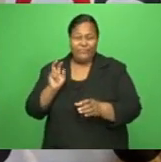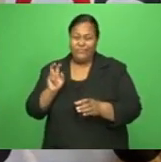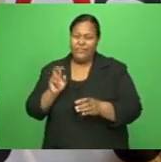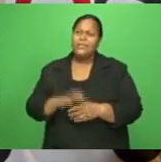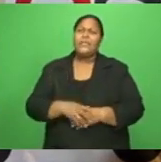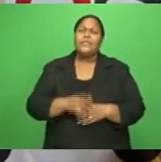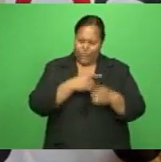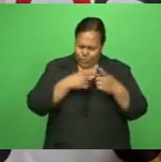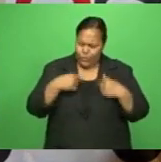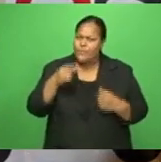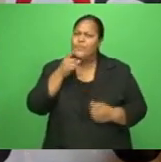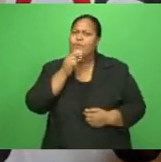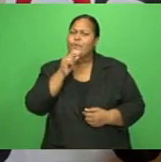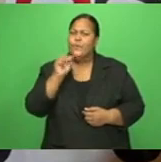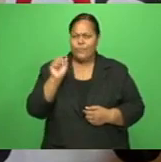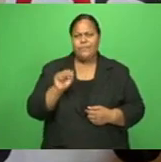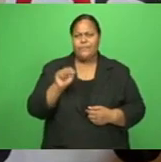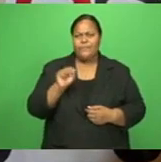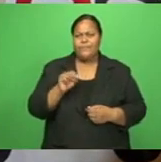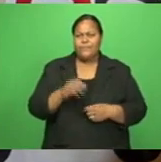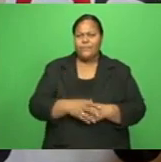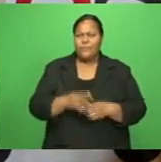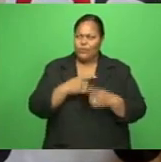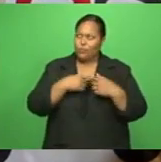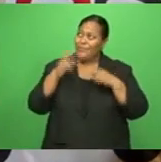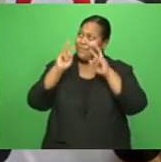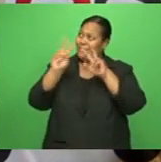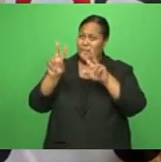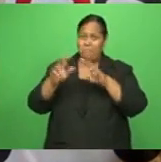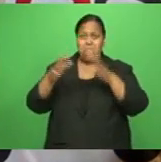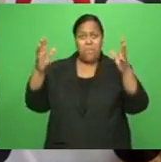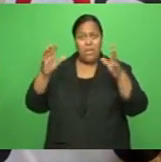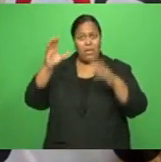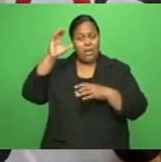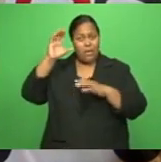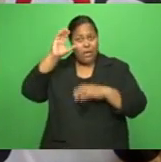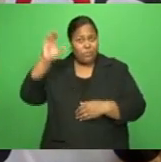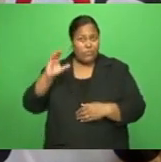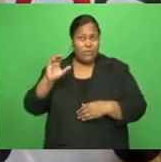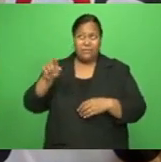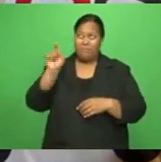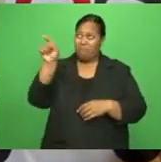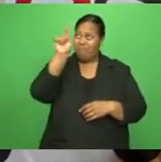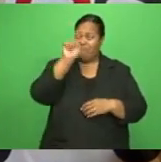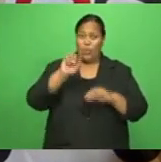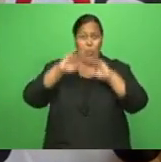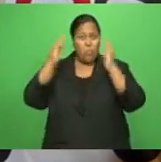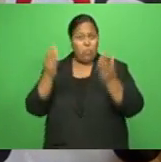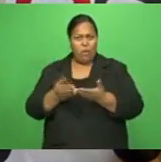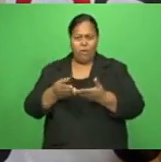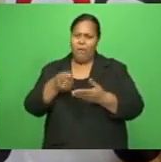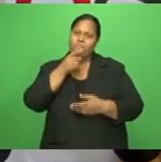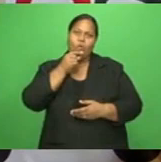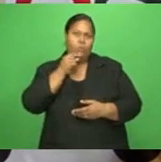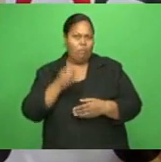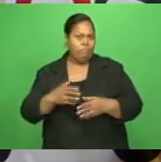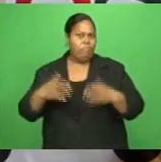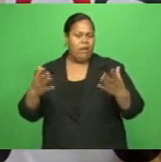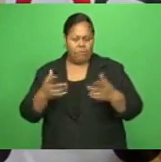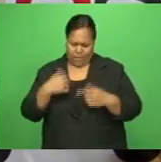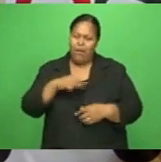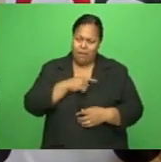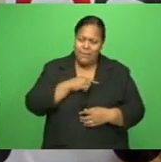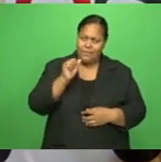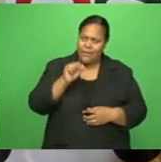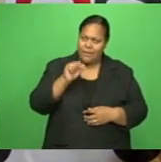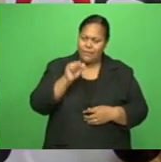we'll see big and better. We see big and better countries around us borrowing largely. We are quite heavily borrowed,